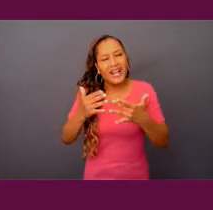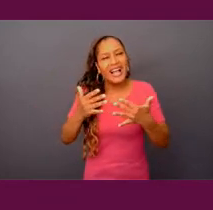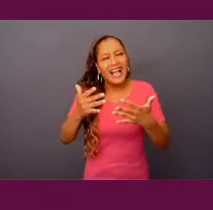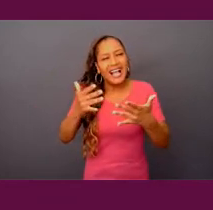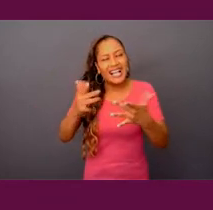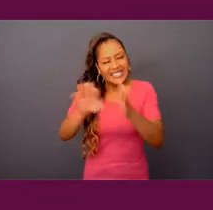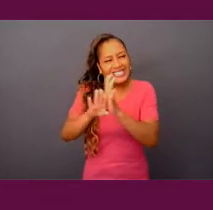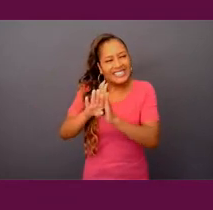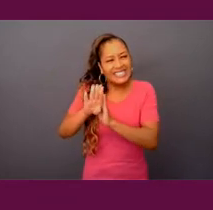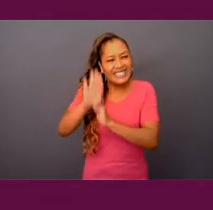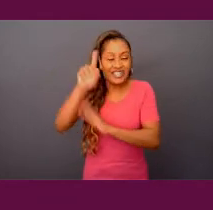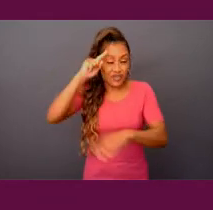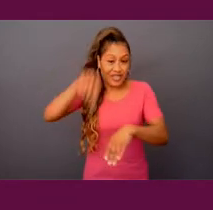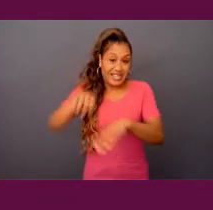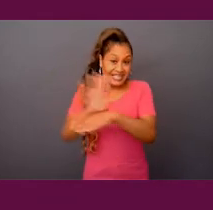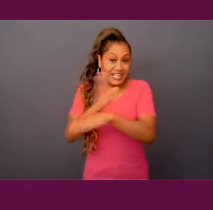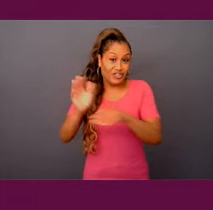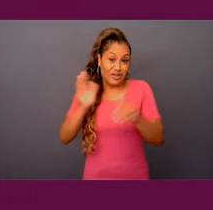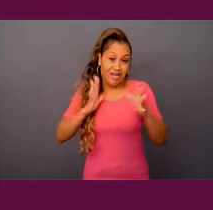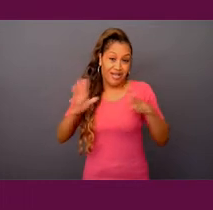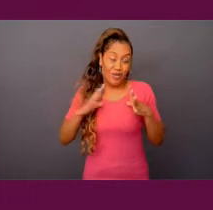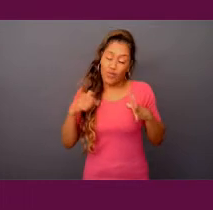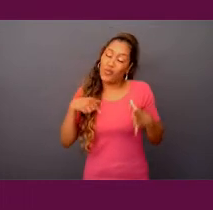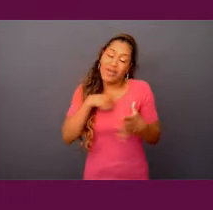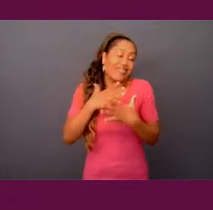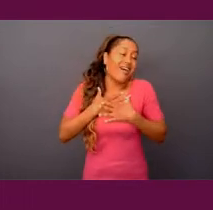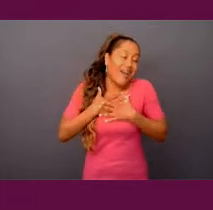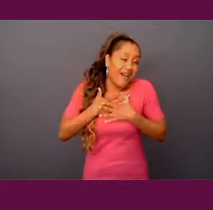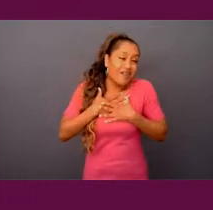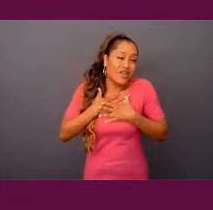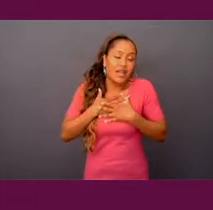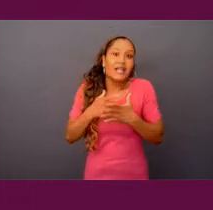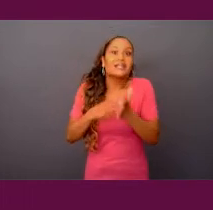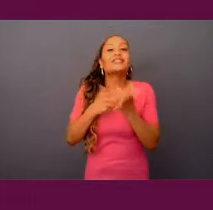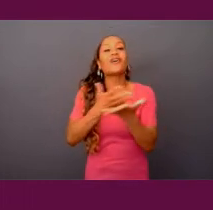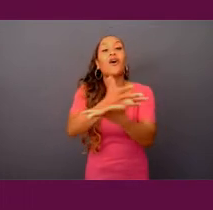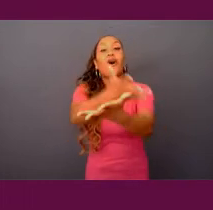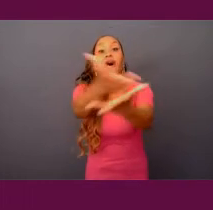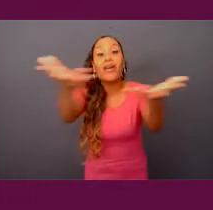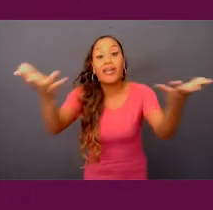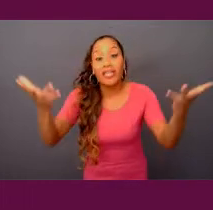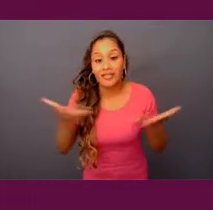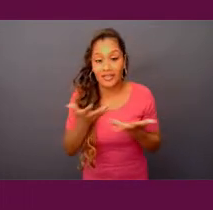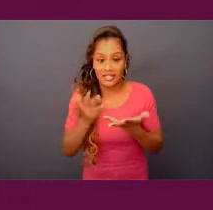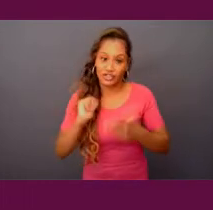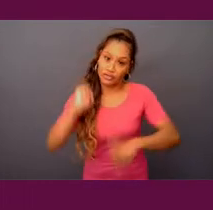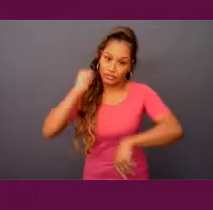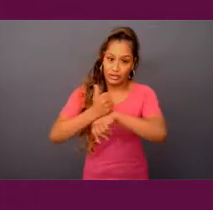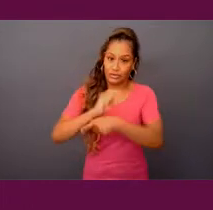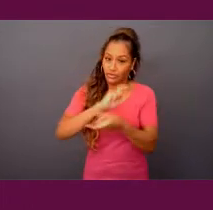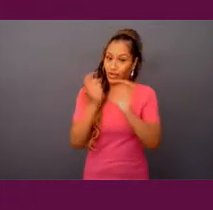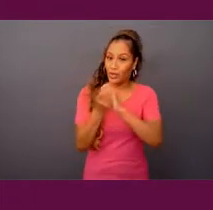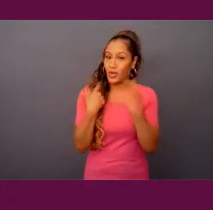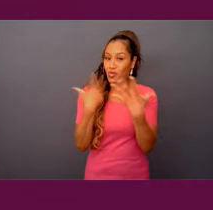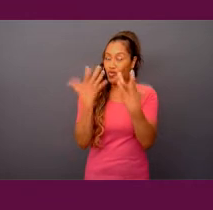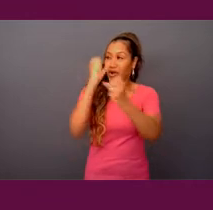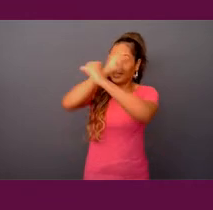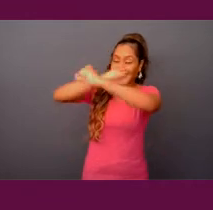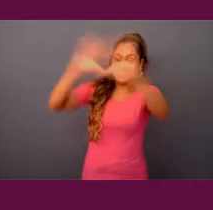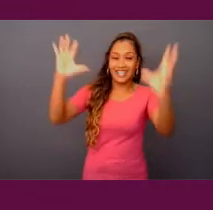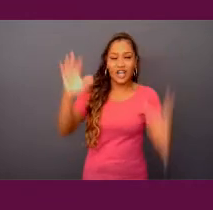advancing this industry that we love. It takes all of us to be the change we want to see.